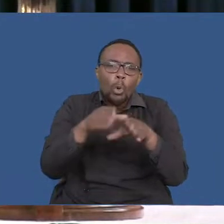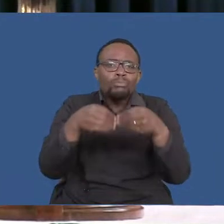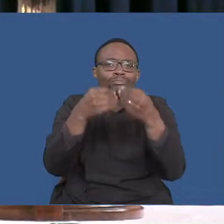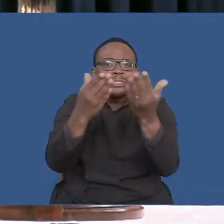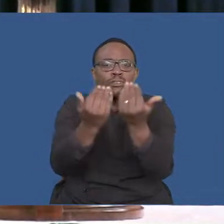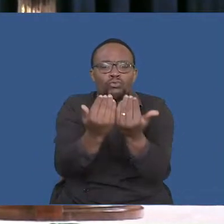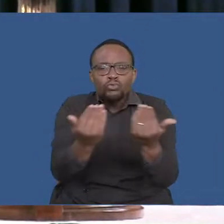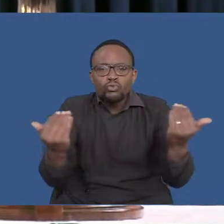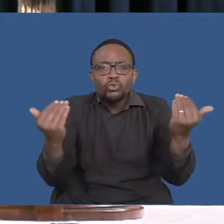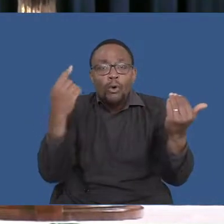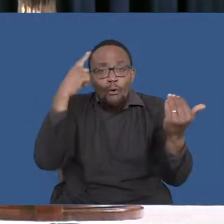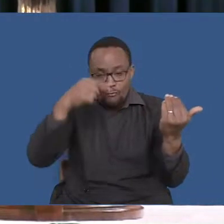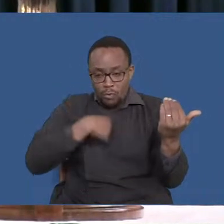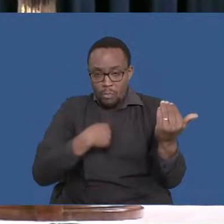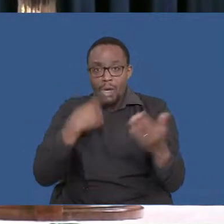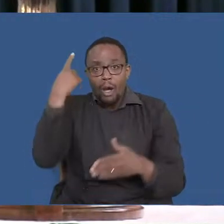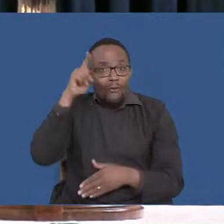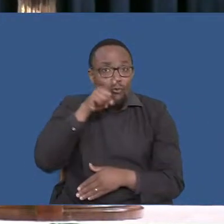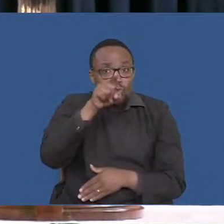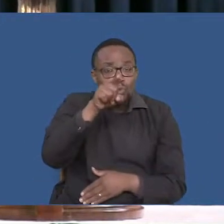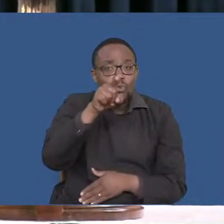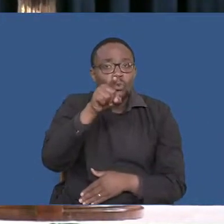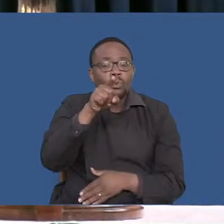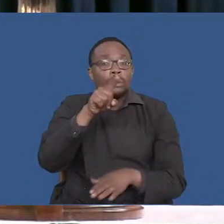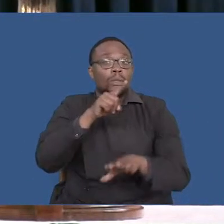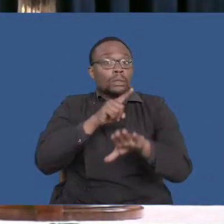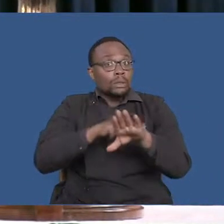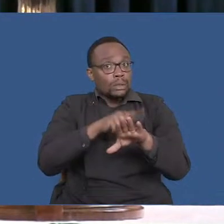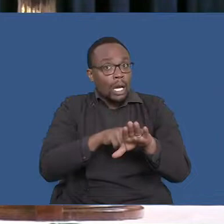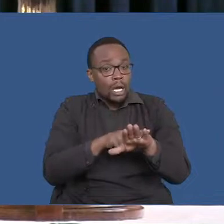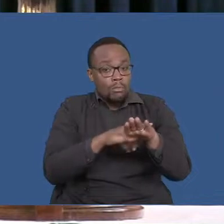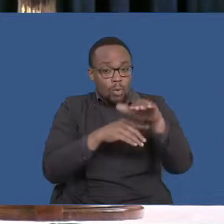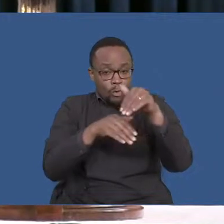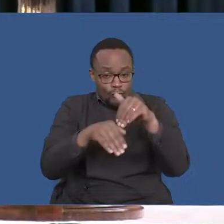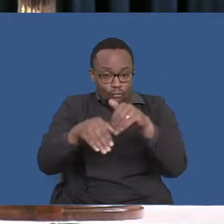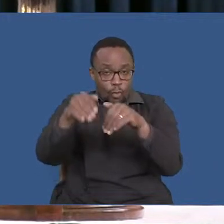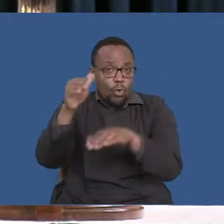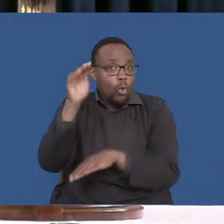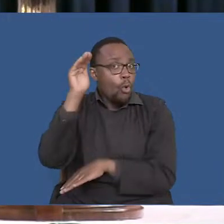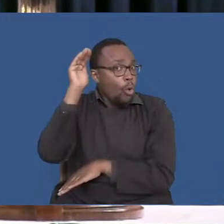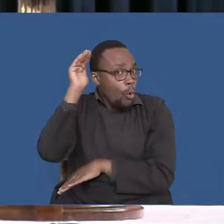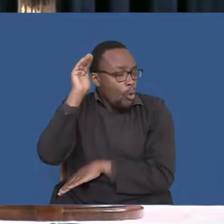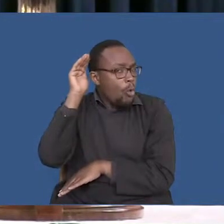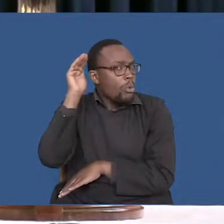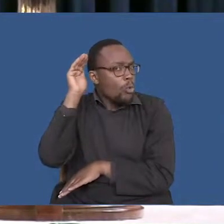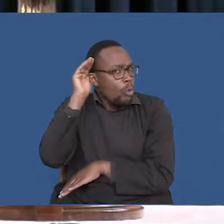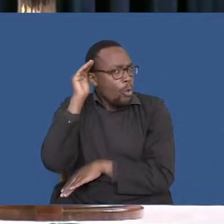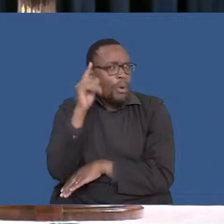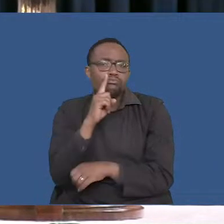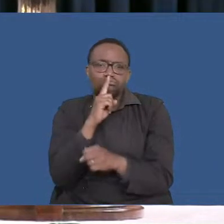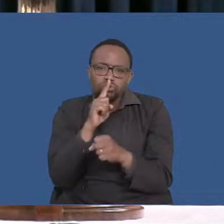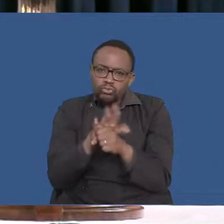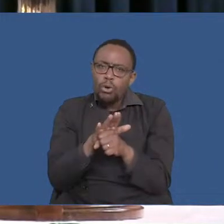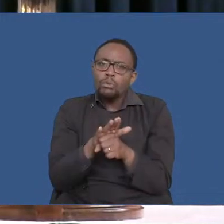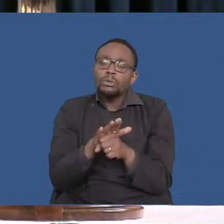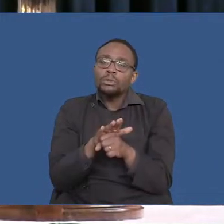children, to me and you, that when we do obey and meditate on these promises, we